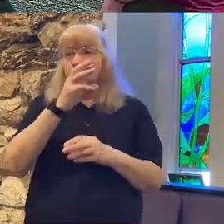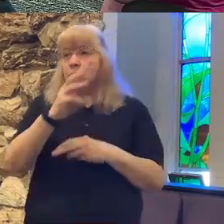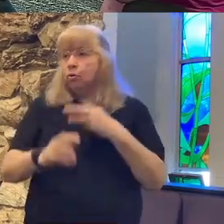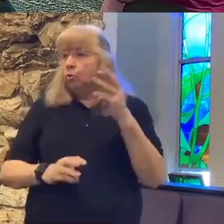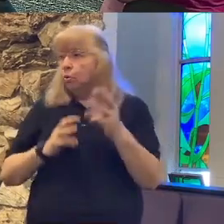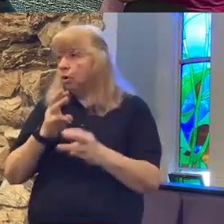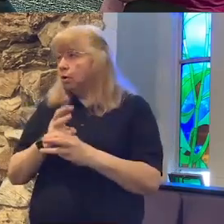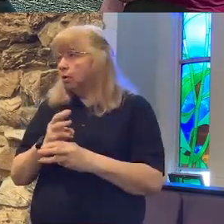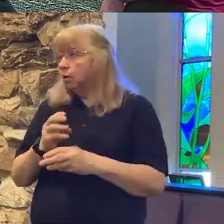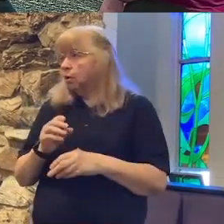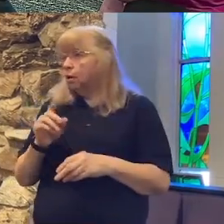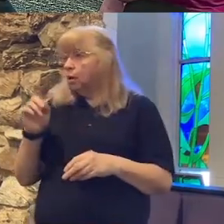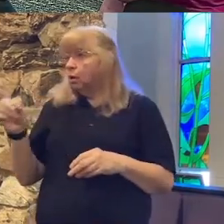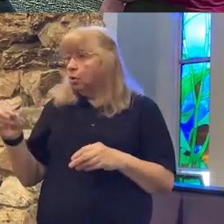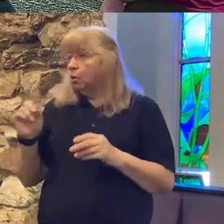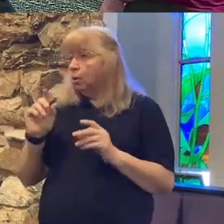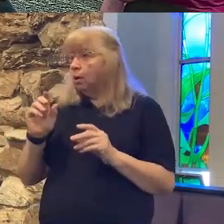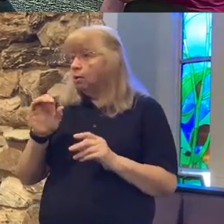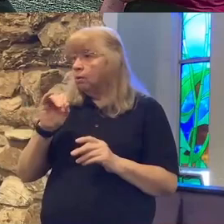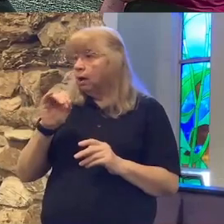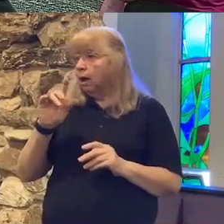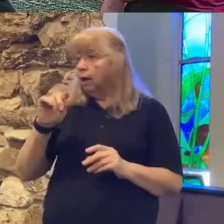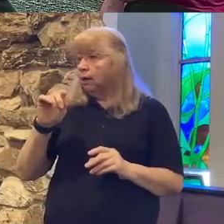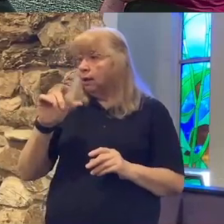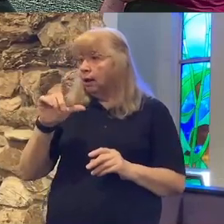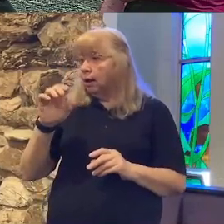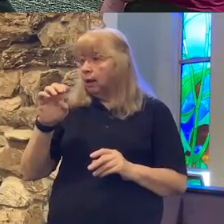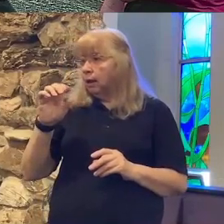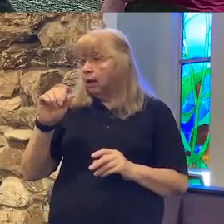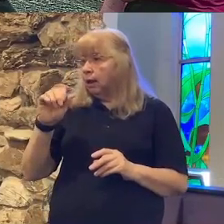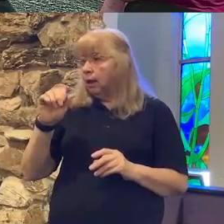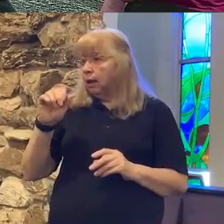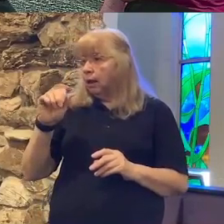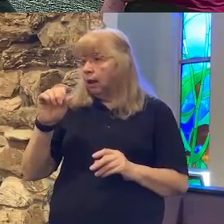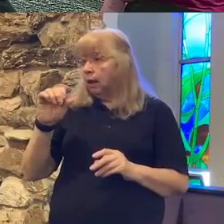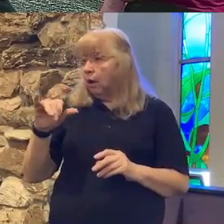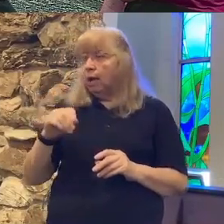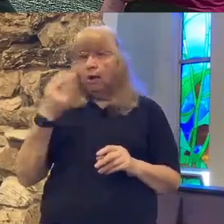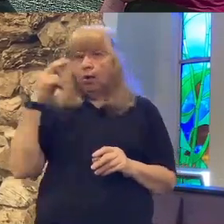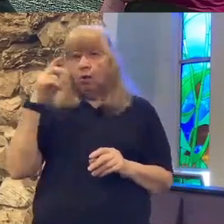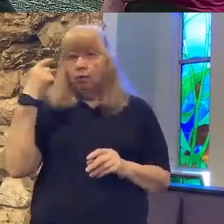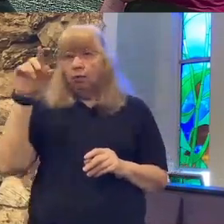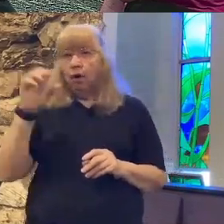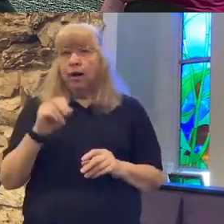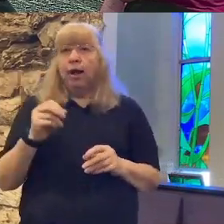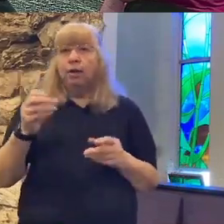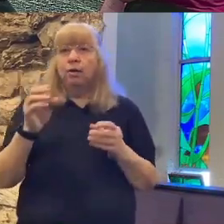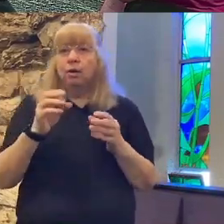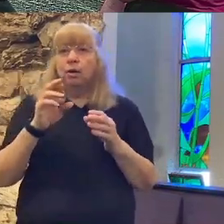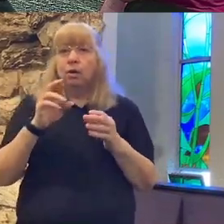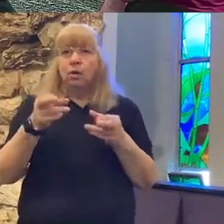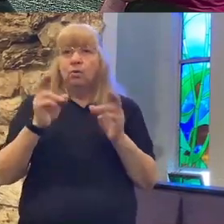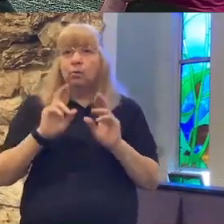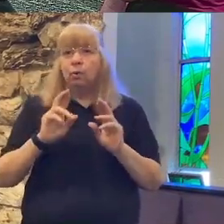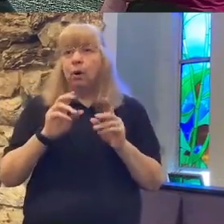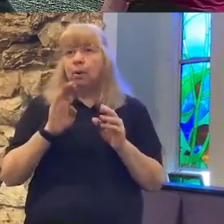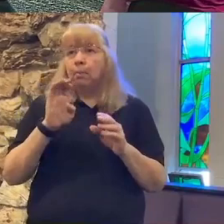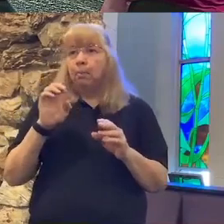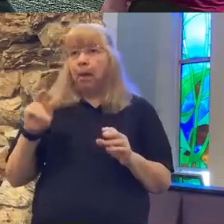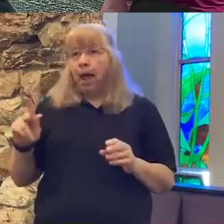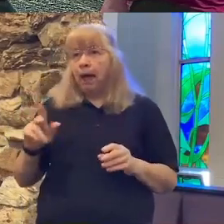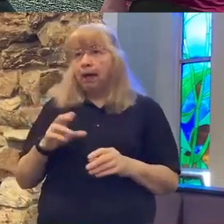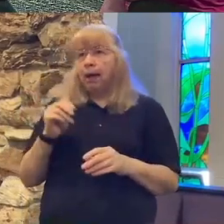Italy? Look for it. Report back, okay? All right. So, but there's something